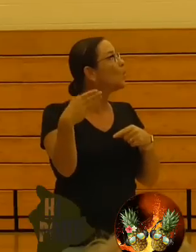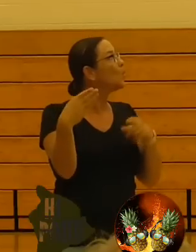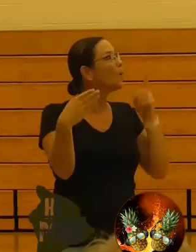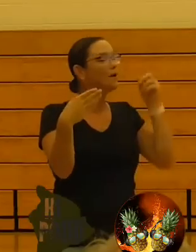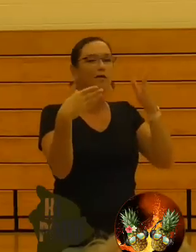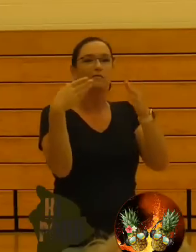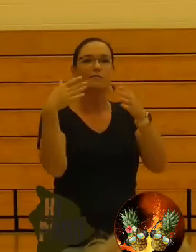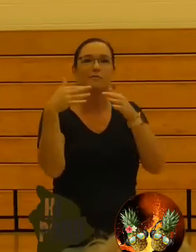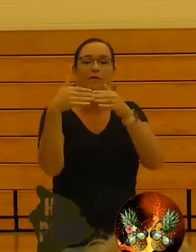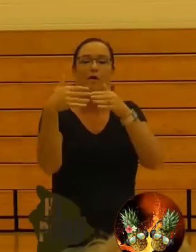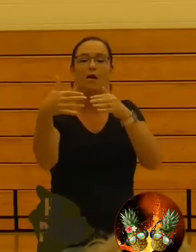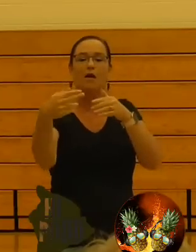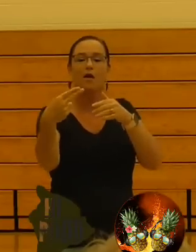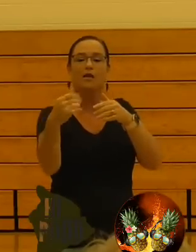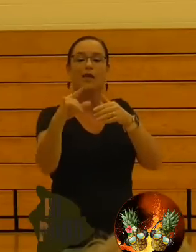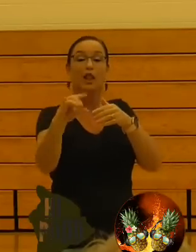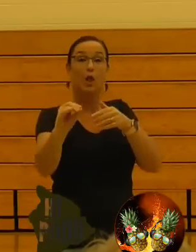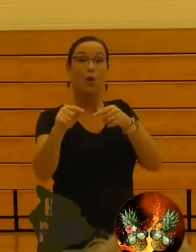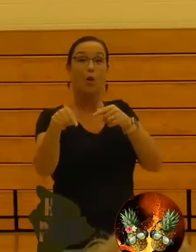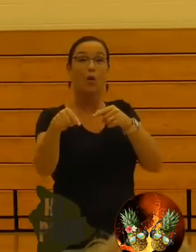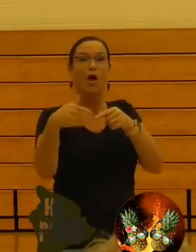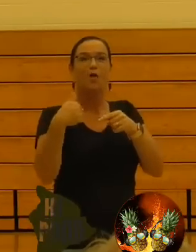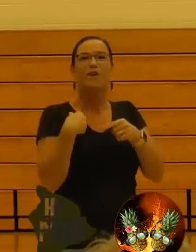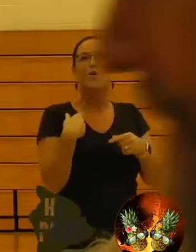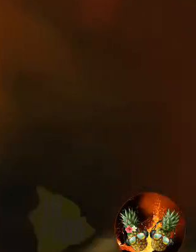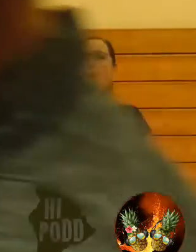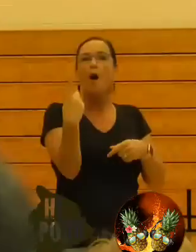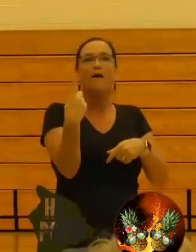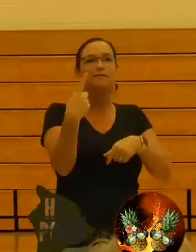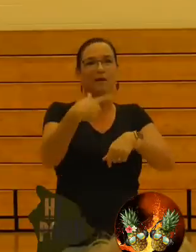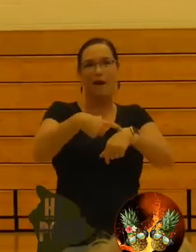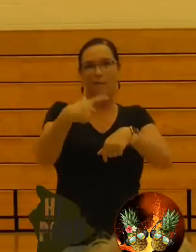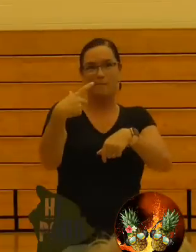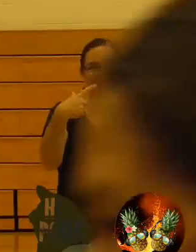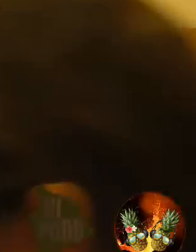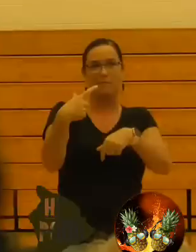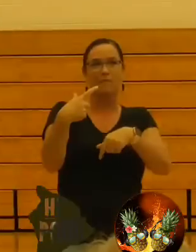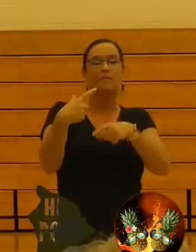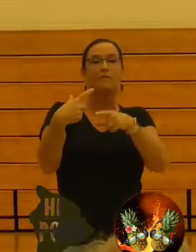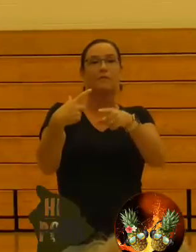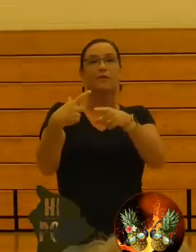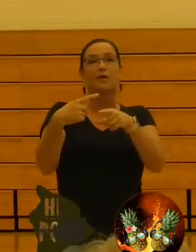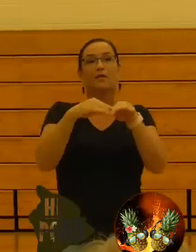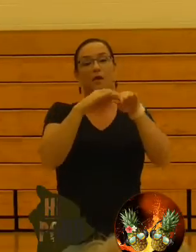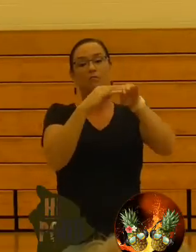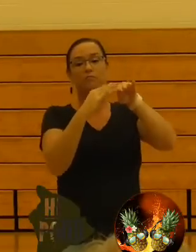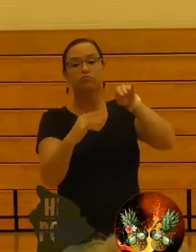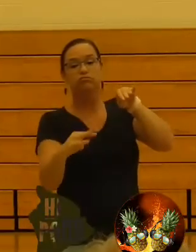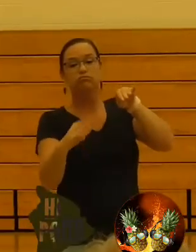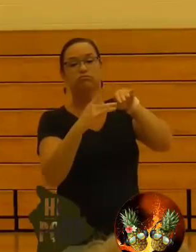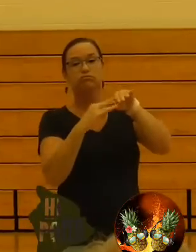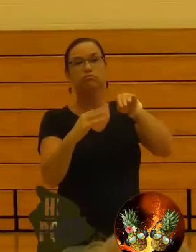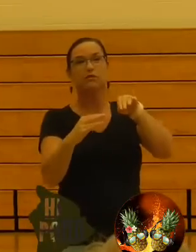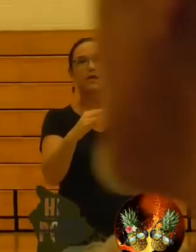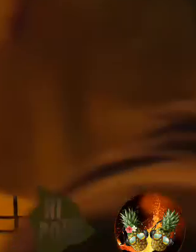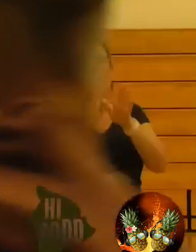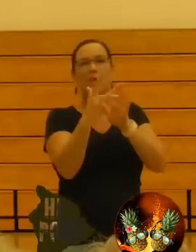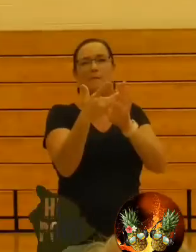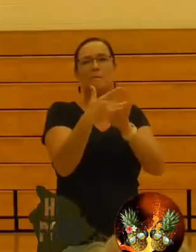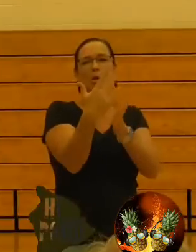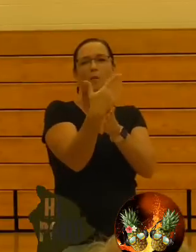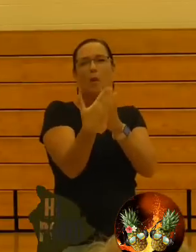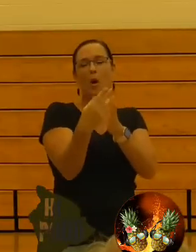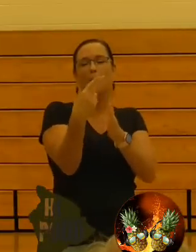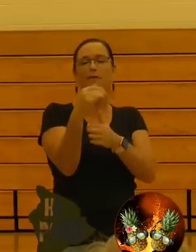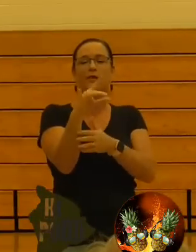towards Hilo. We've had one historical flow enter into the middle part of